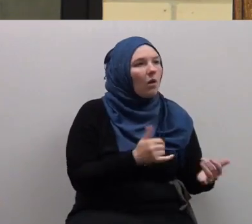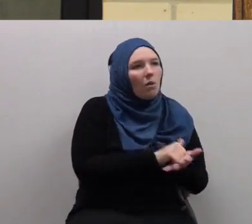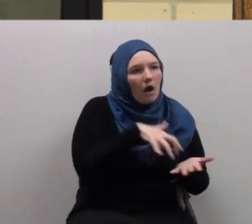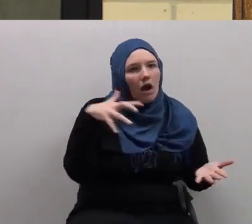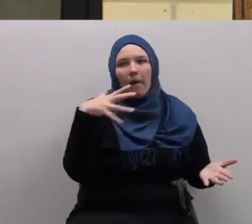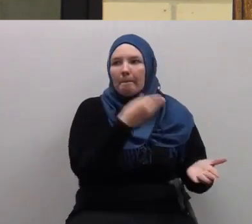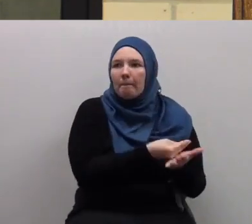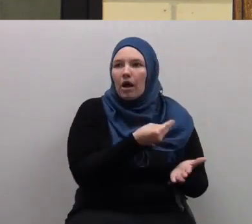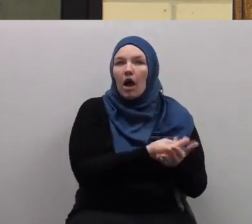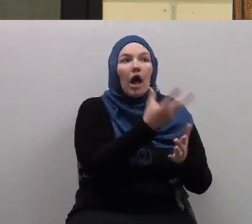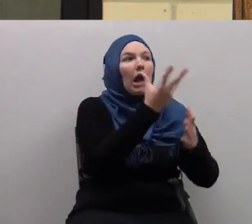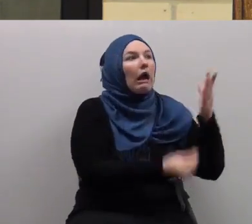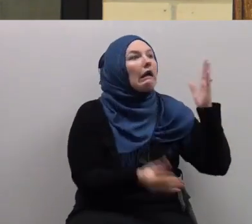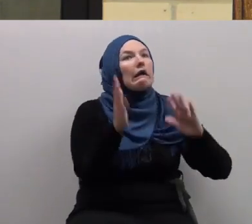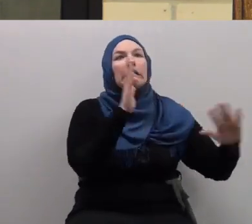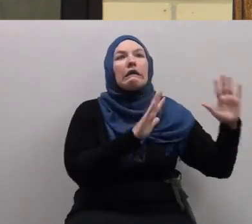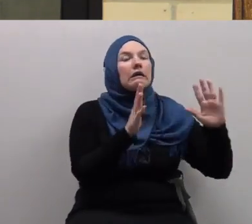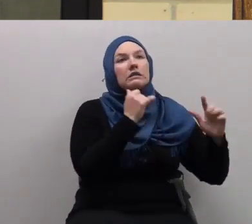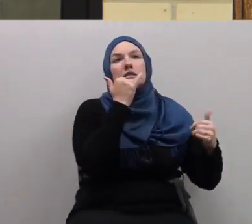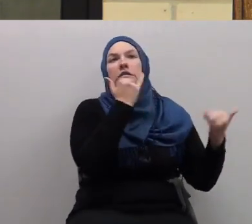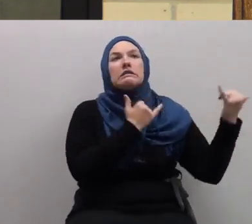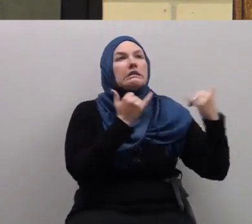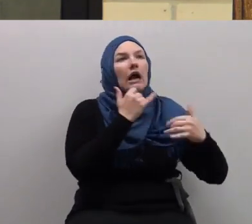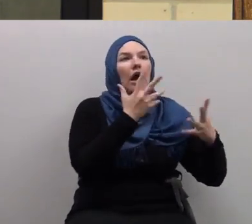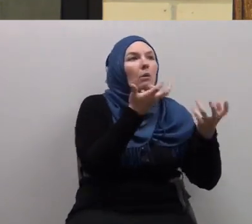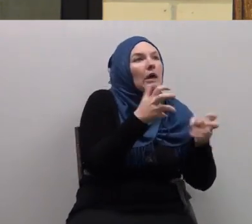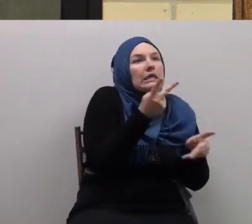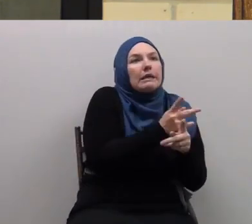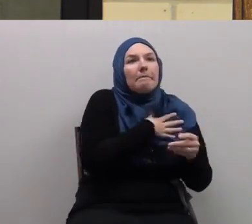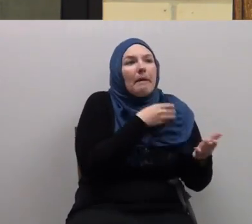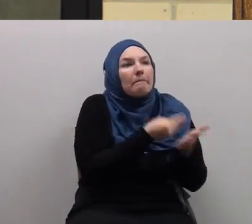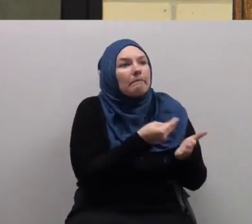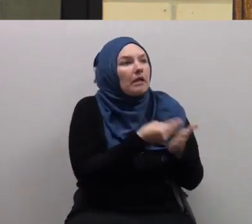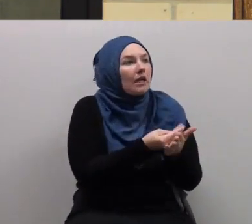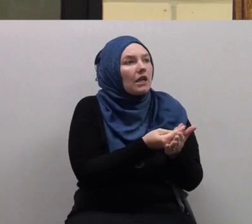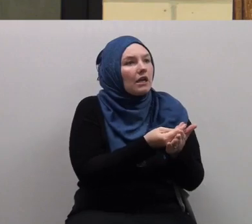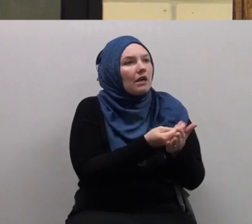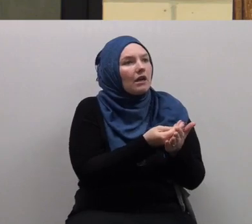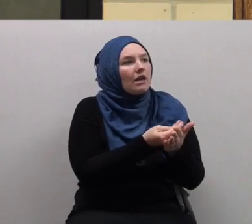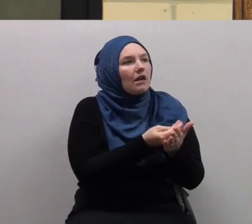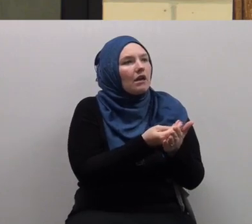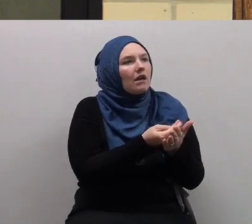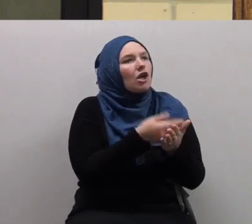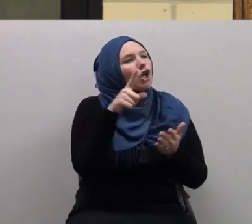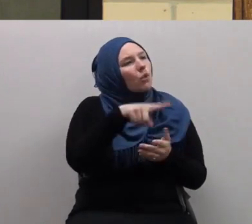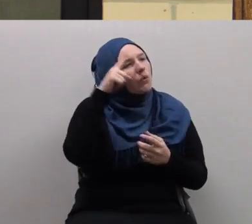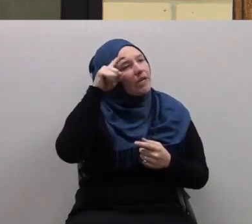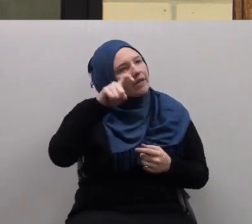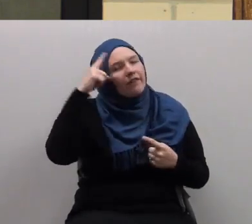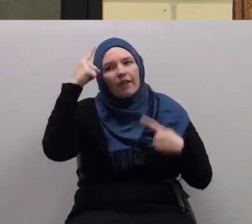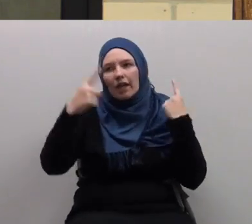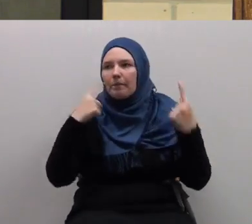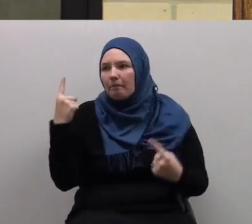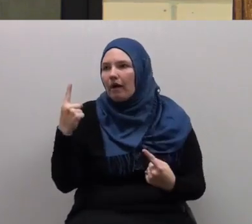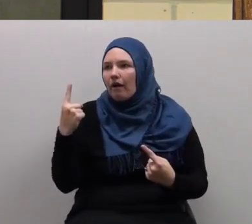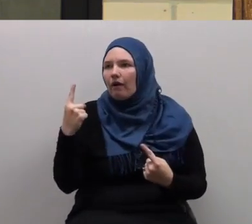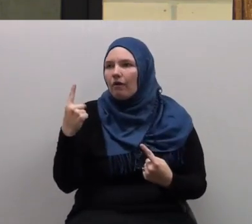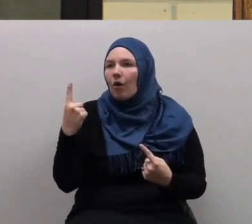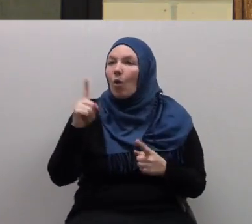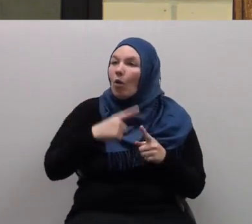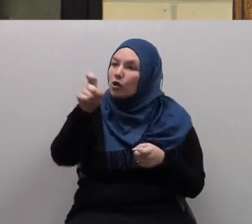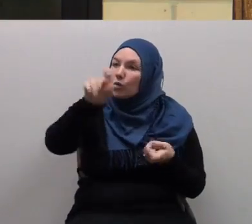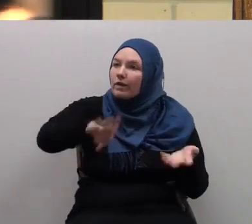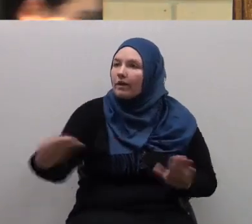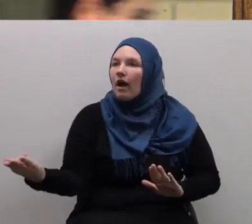be taken away than we are concerned about us being taken